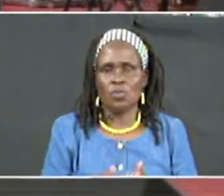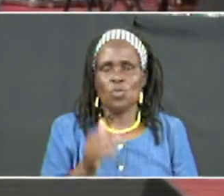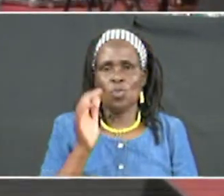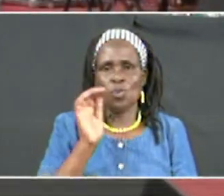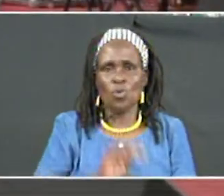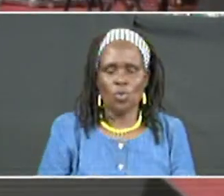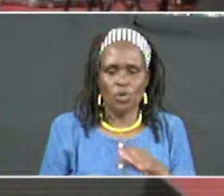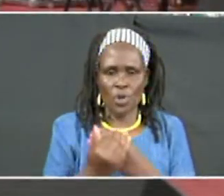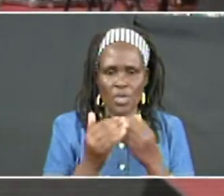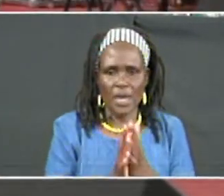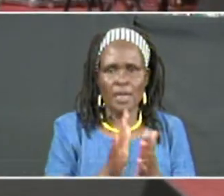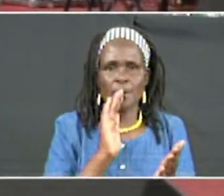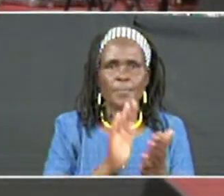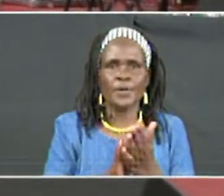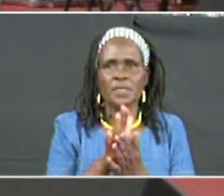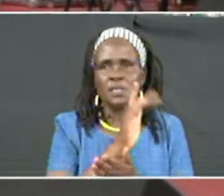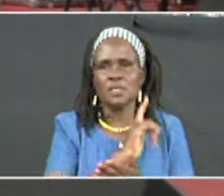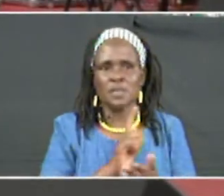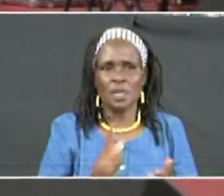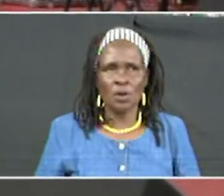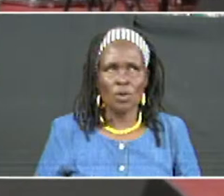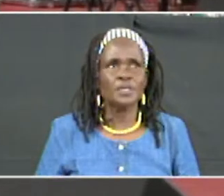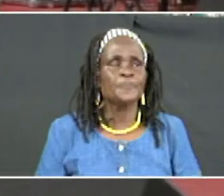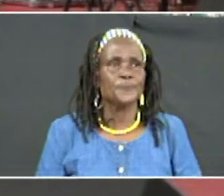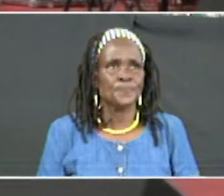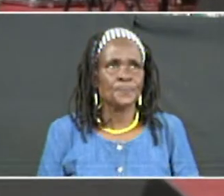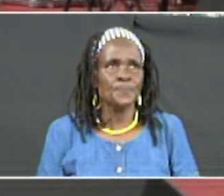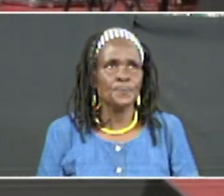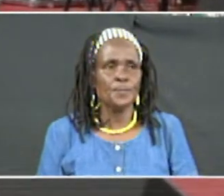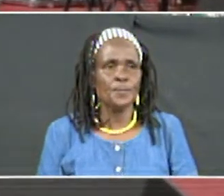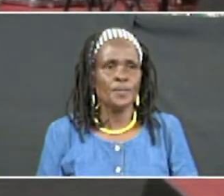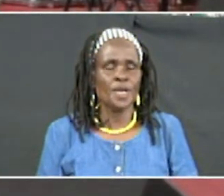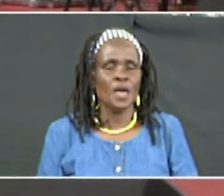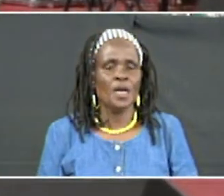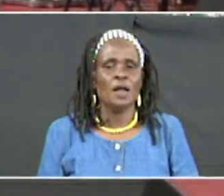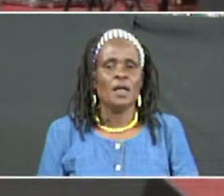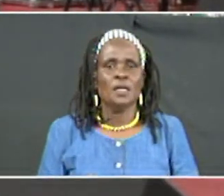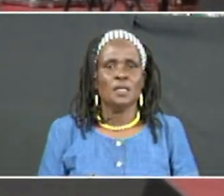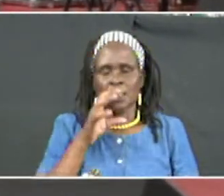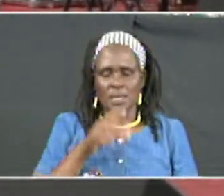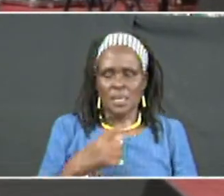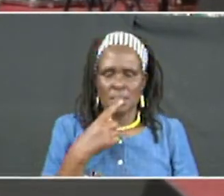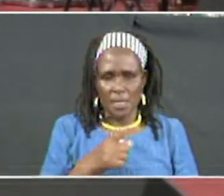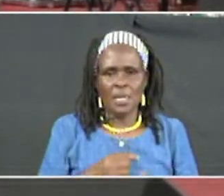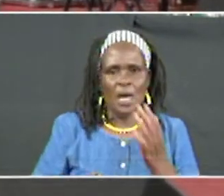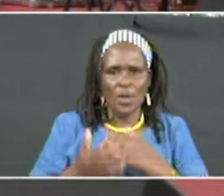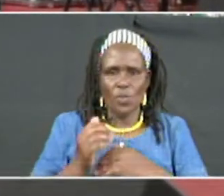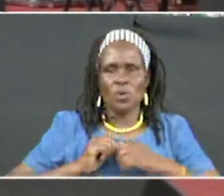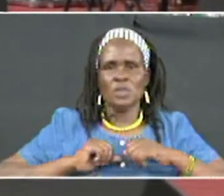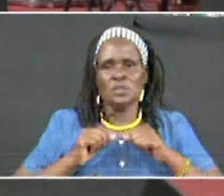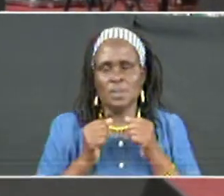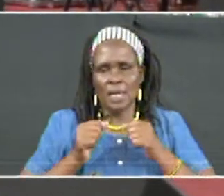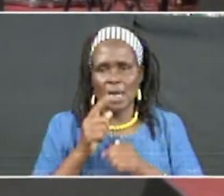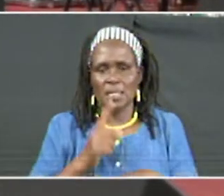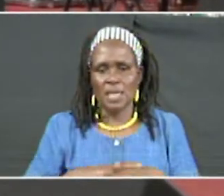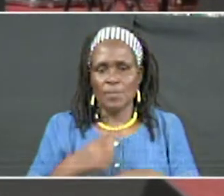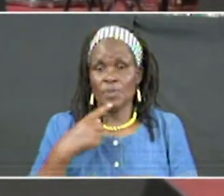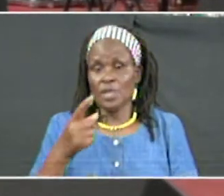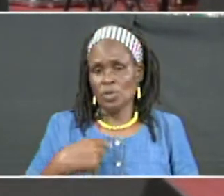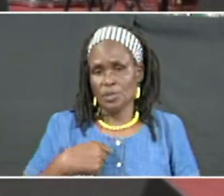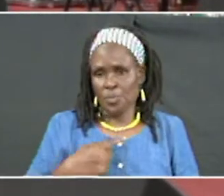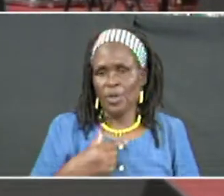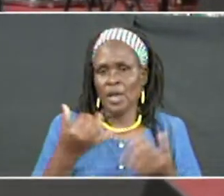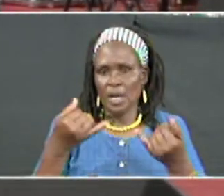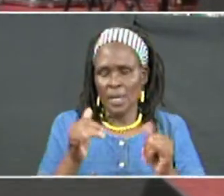Lord. The psalmist declared, "I was glad when they said unto me, let us go to the house